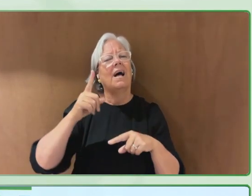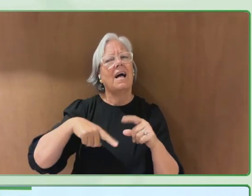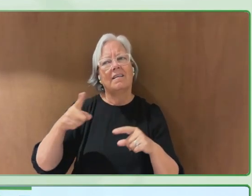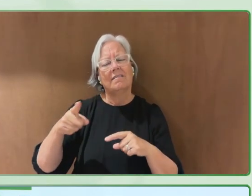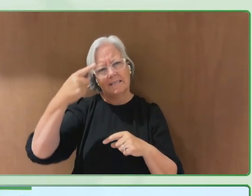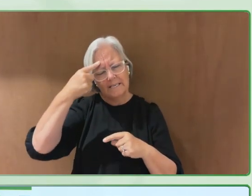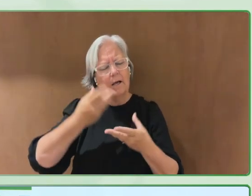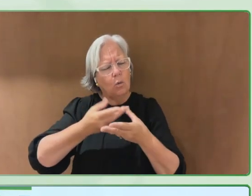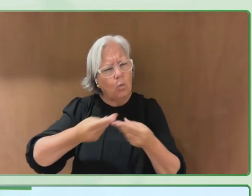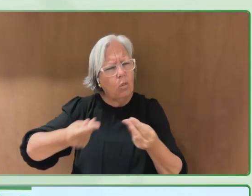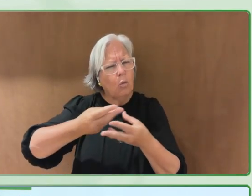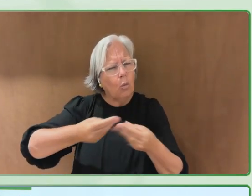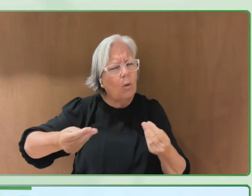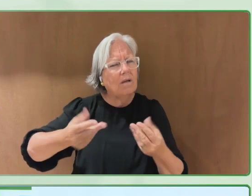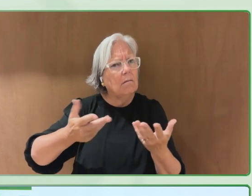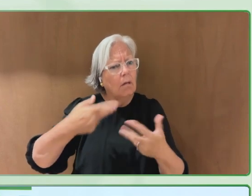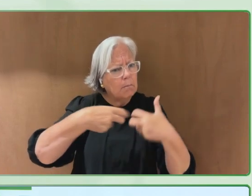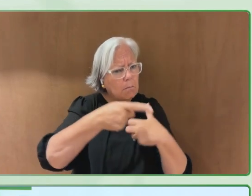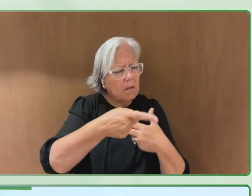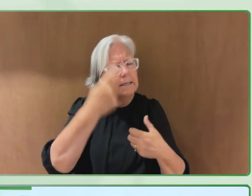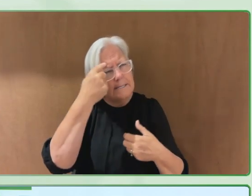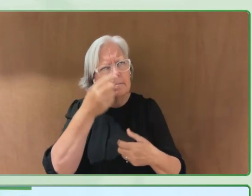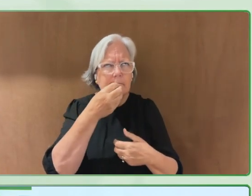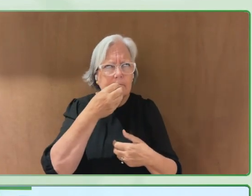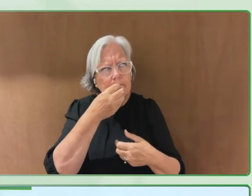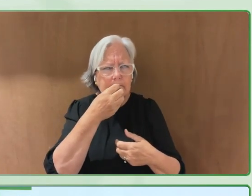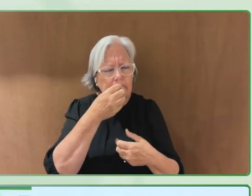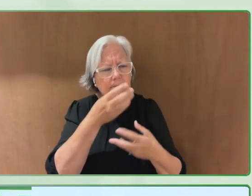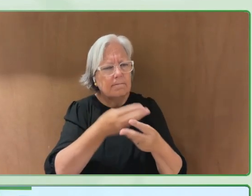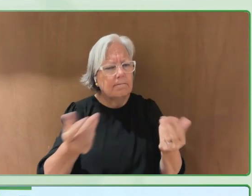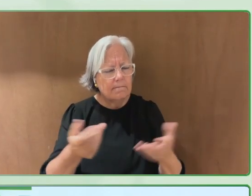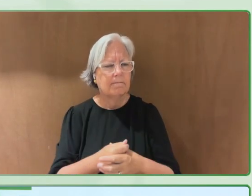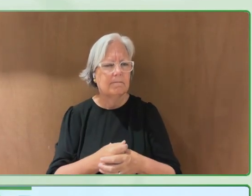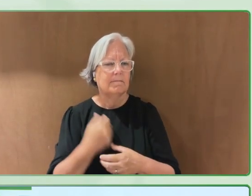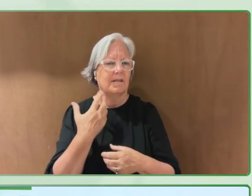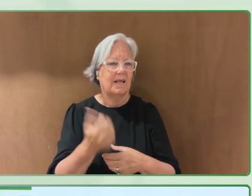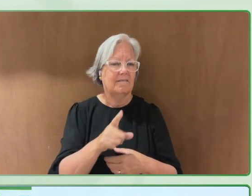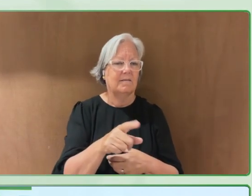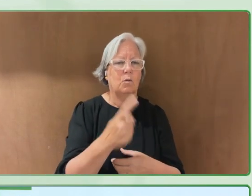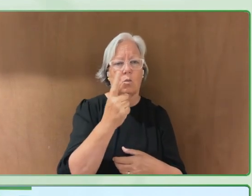where we got 1,000 young people to register for an initiative. We gave them